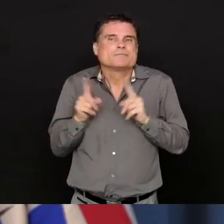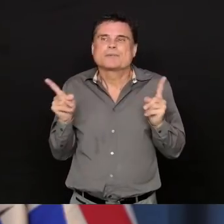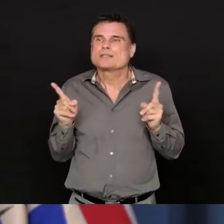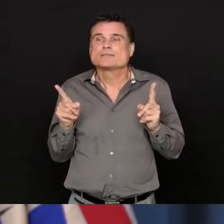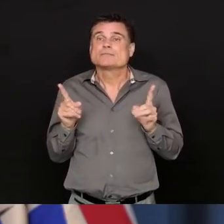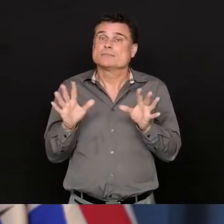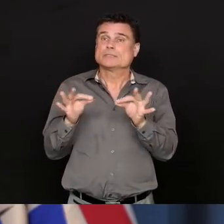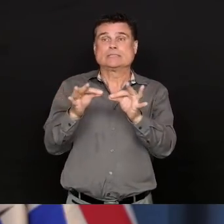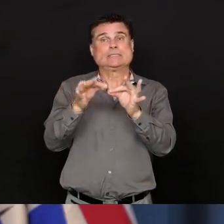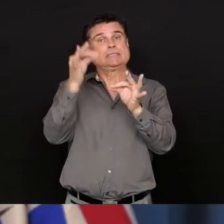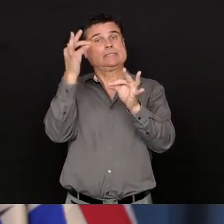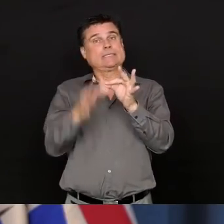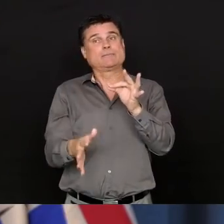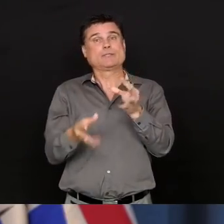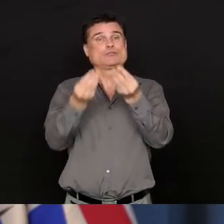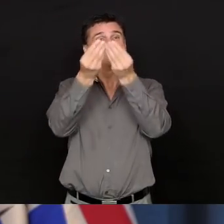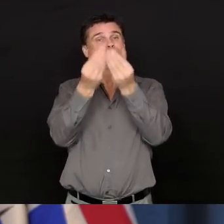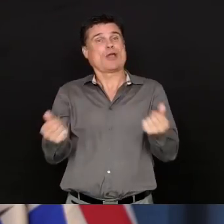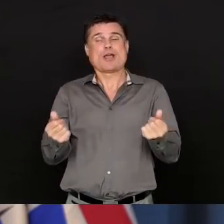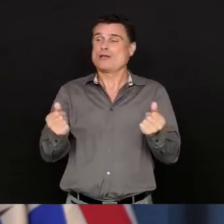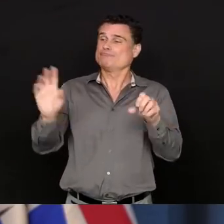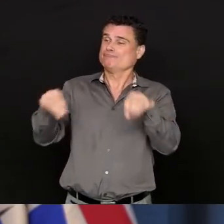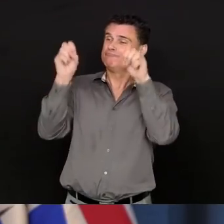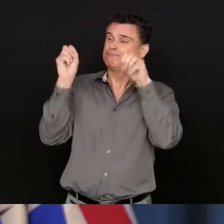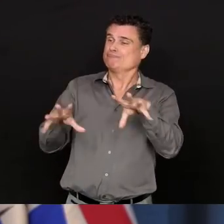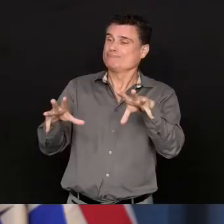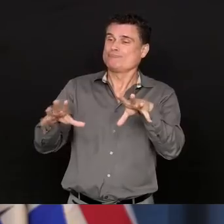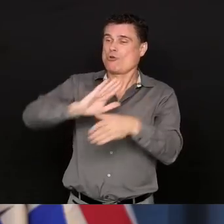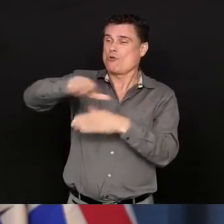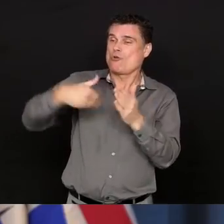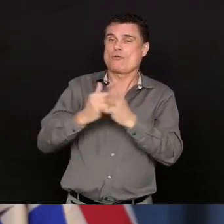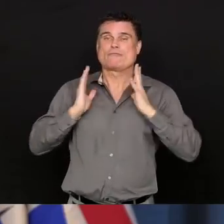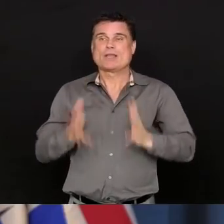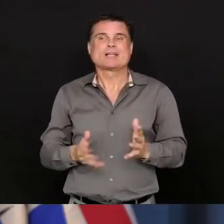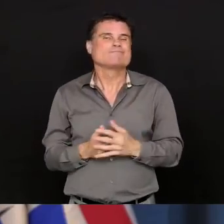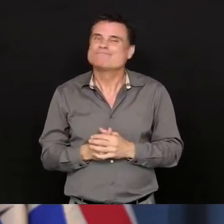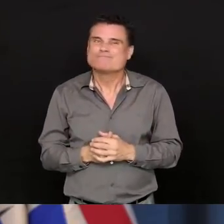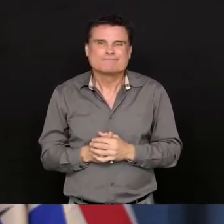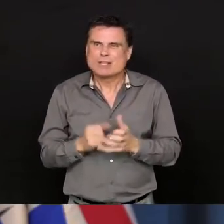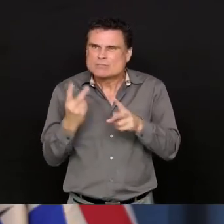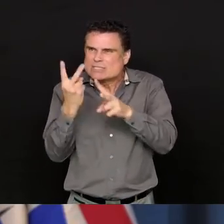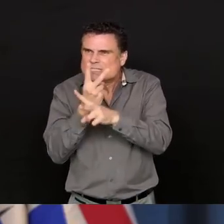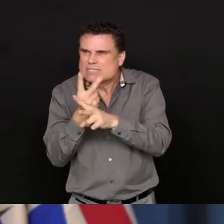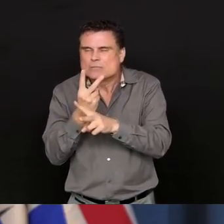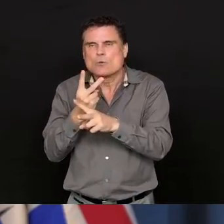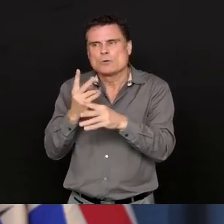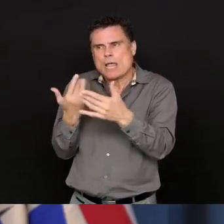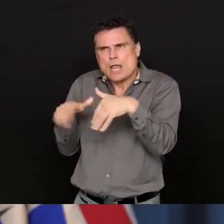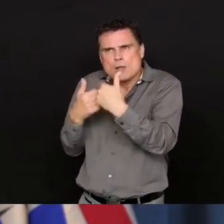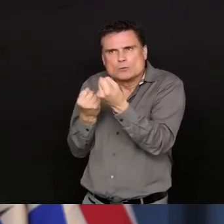in trying to find the right supports for the right people at the right time, and being able to do that in a way that